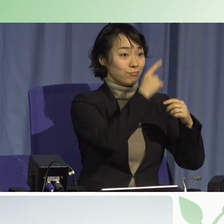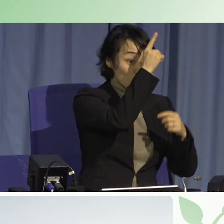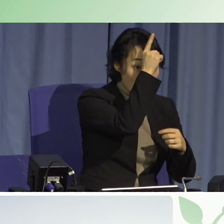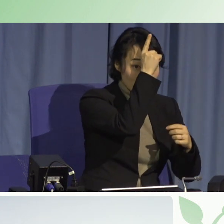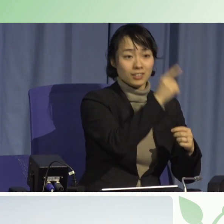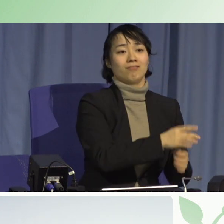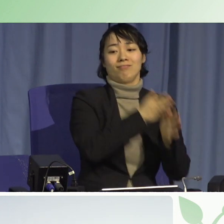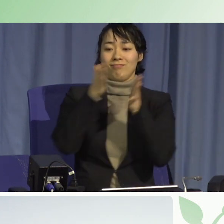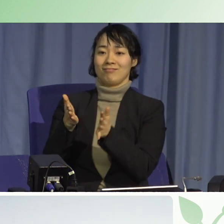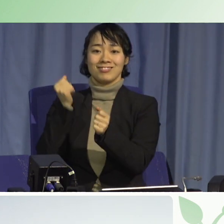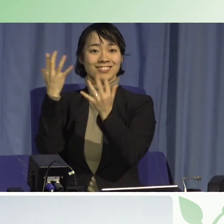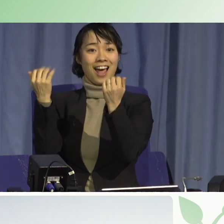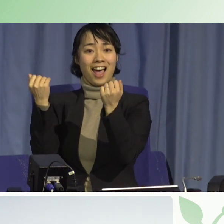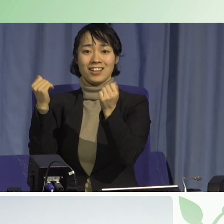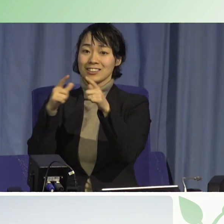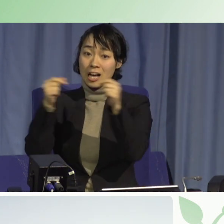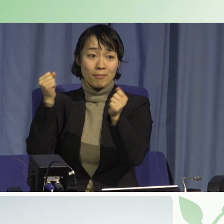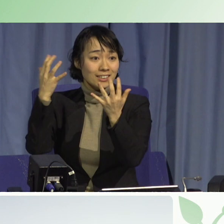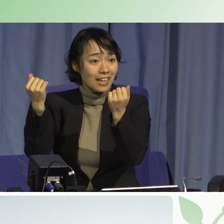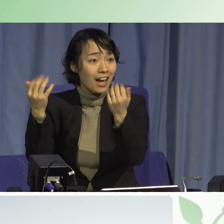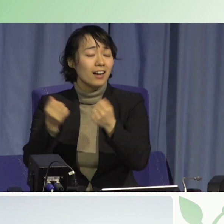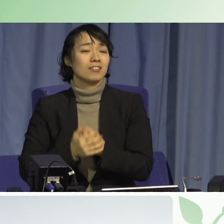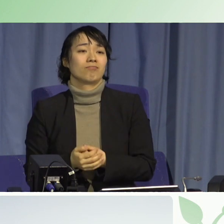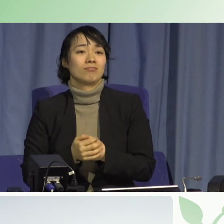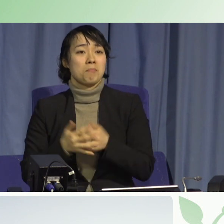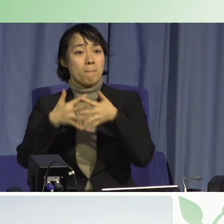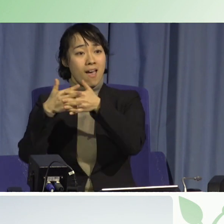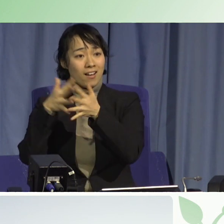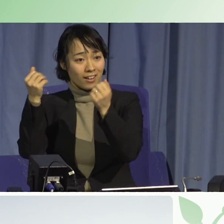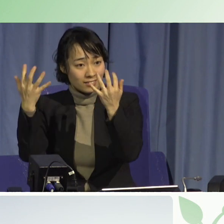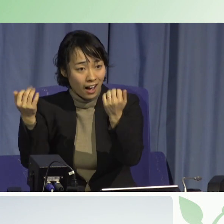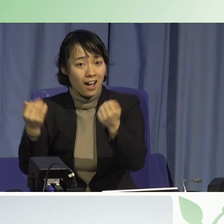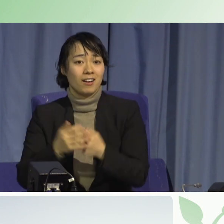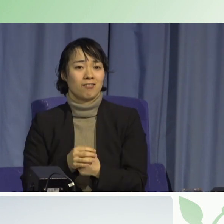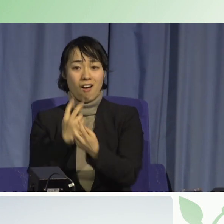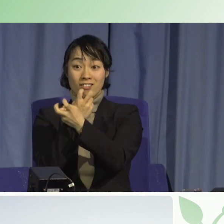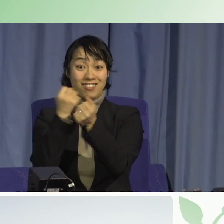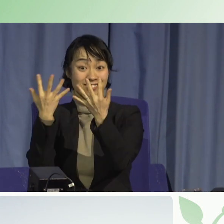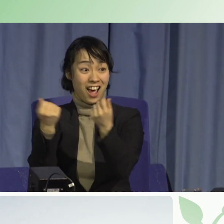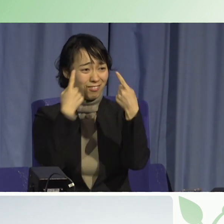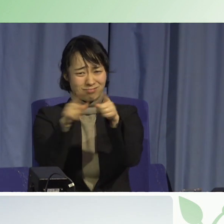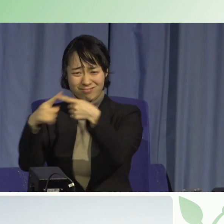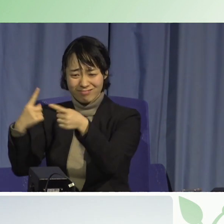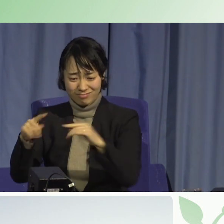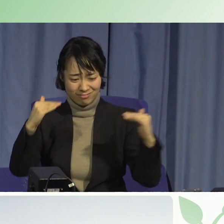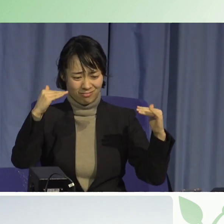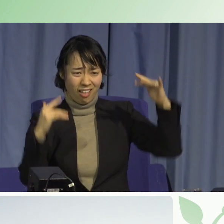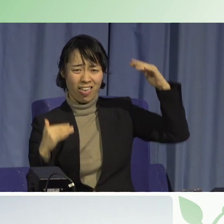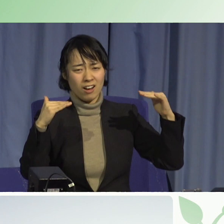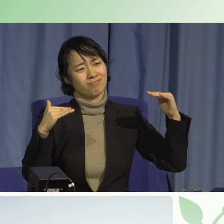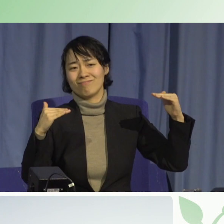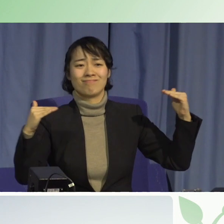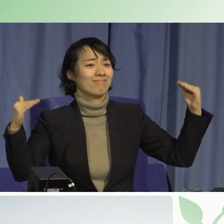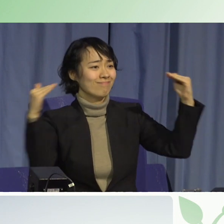Spoken language have English, German, Spanish, different languages. Same with the sign language. We have American Sign Language,